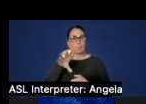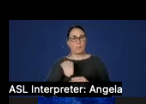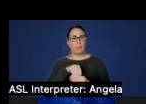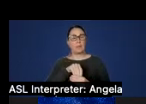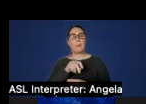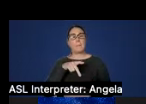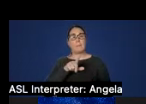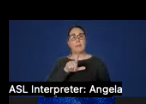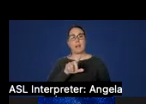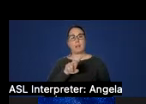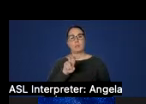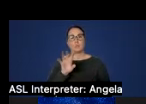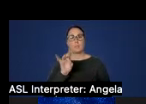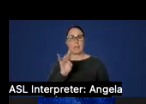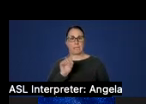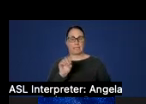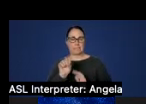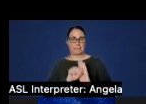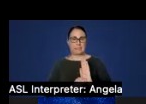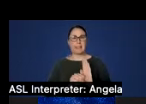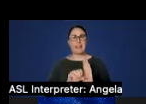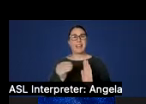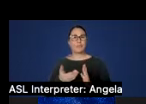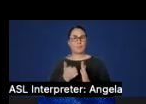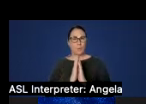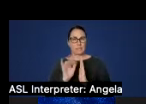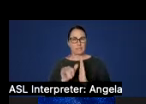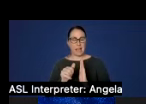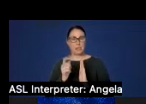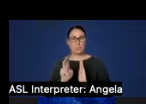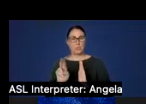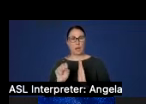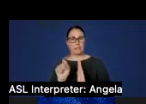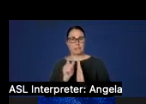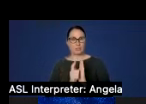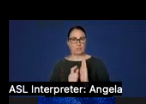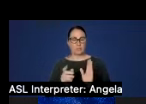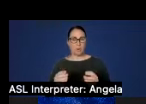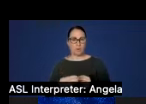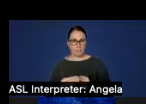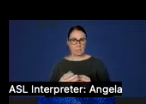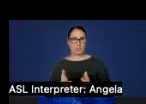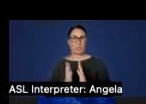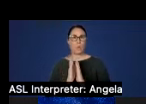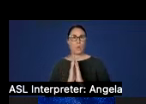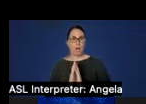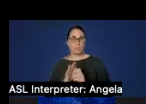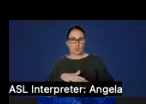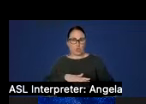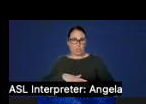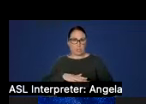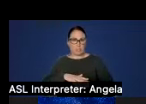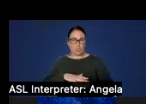to request that U.S. attorneys' offices assume jurisdiction over crime on the reservation. And